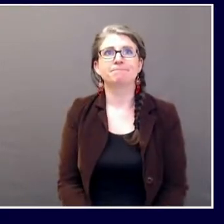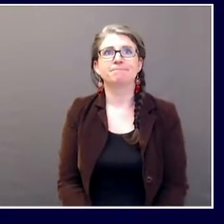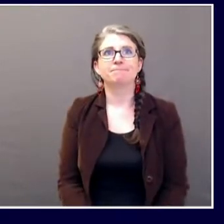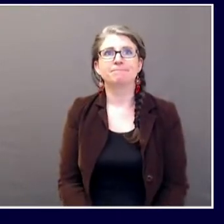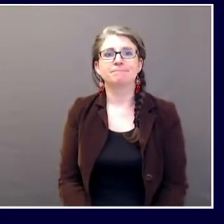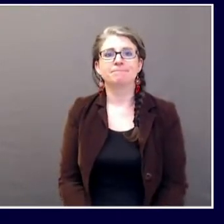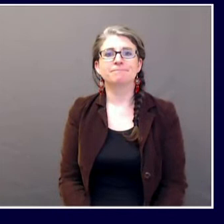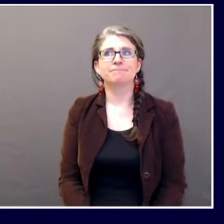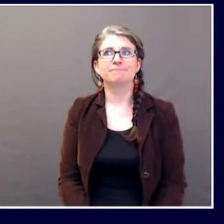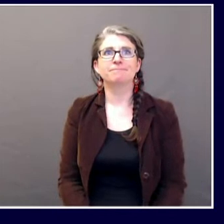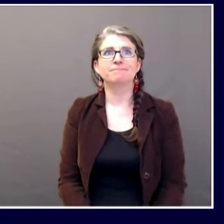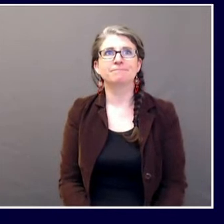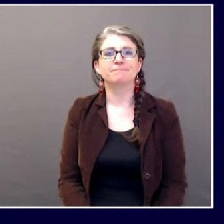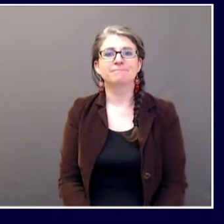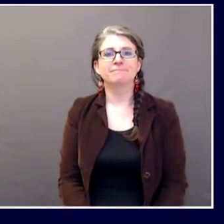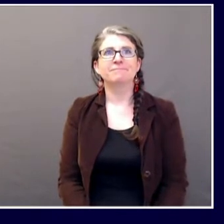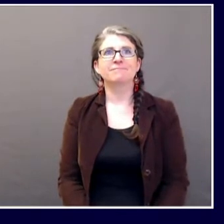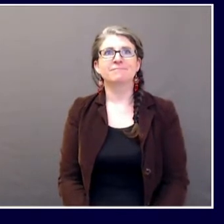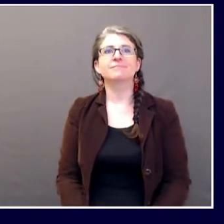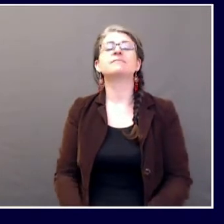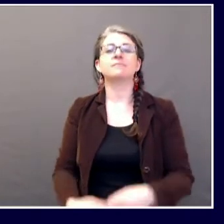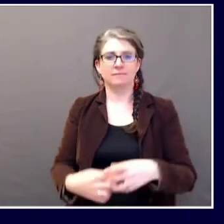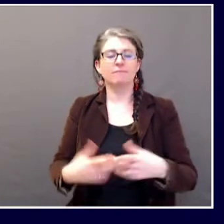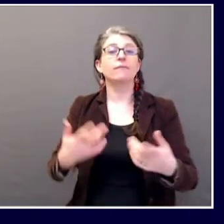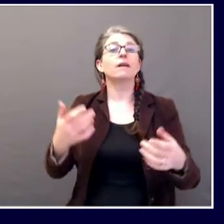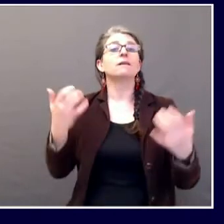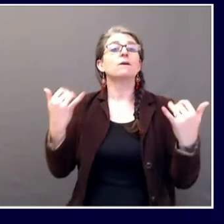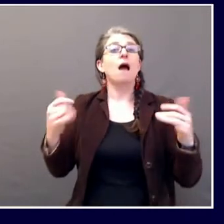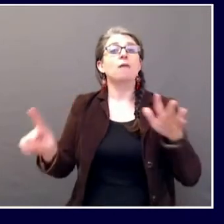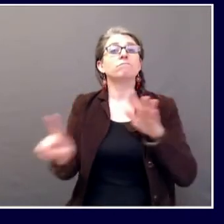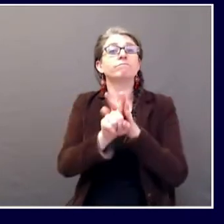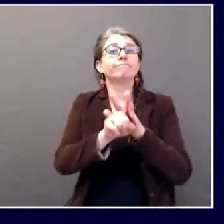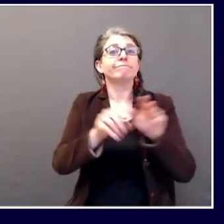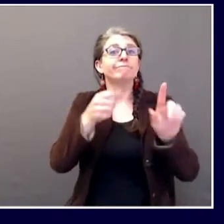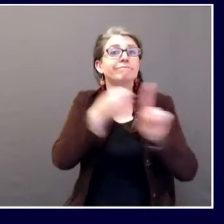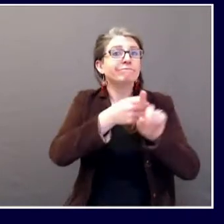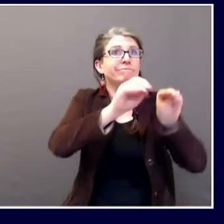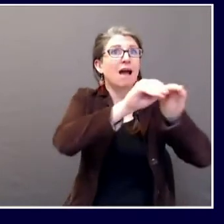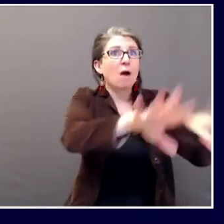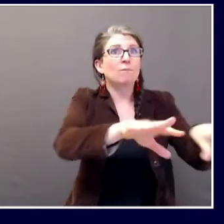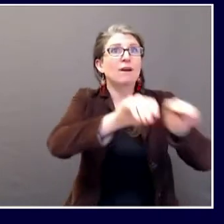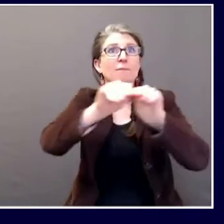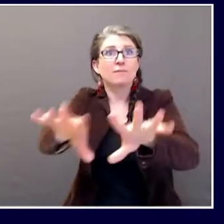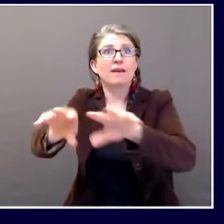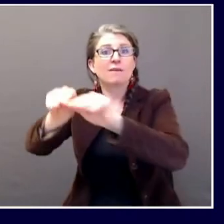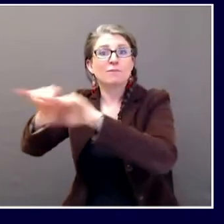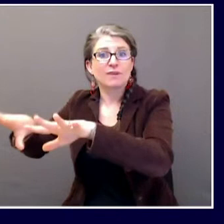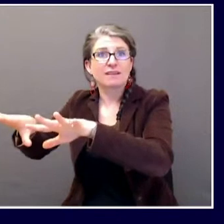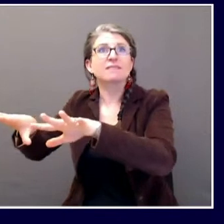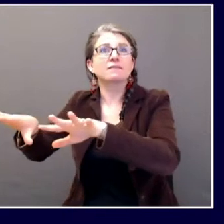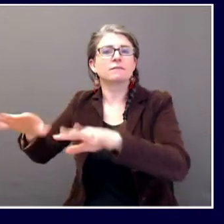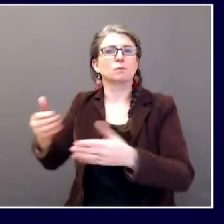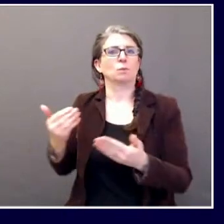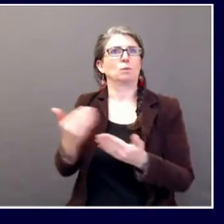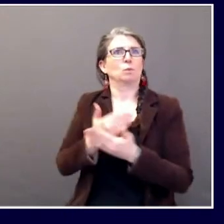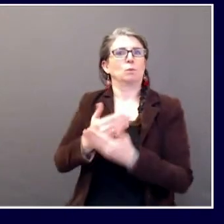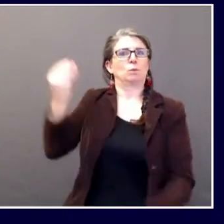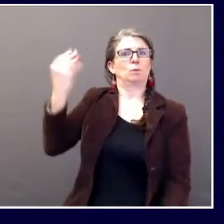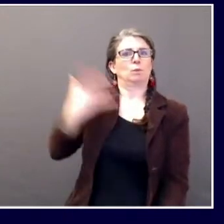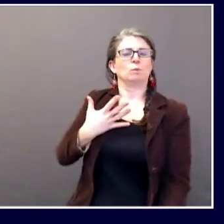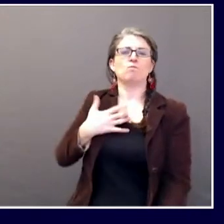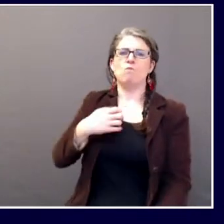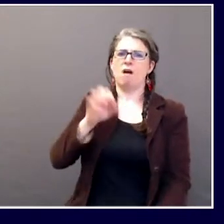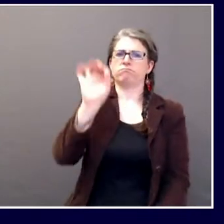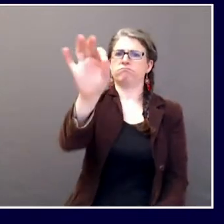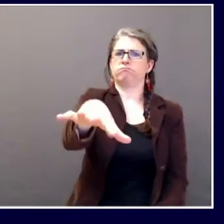Turning for a moment to outbreaks. There is one new outbreak that I wanted to note, and also another that I'd like to provide an update